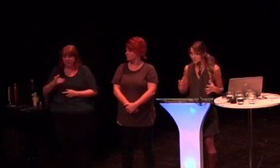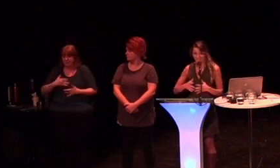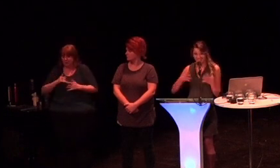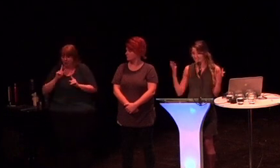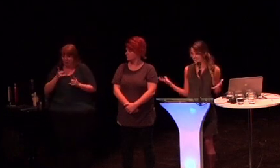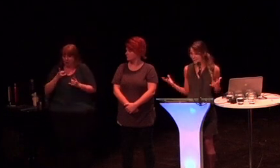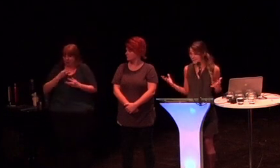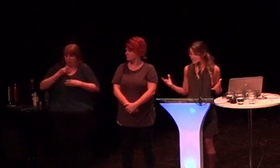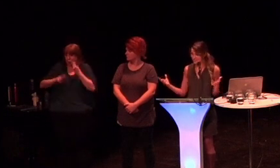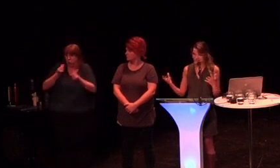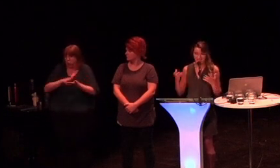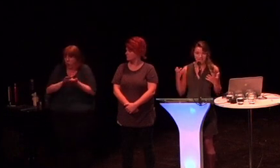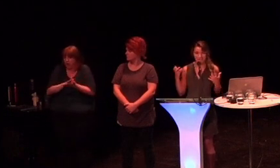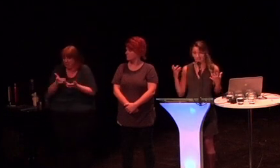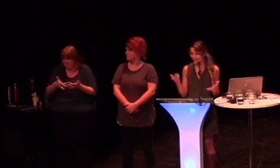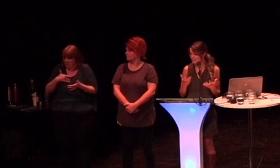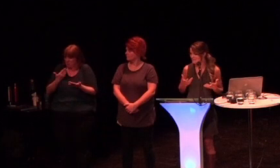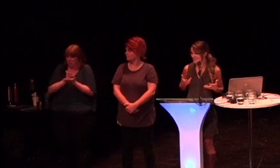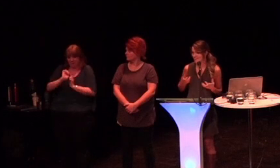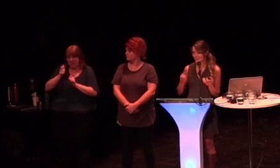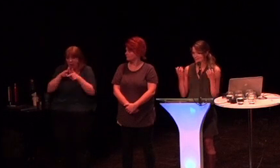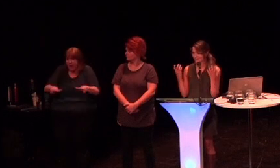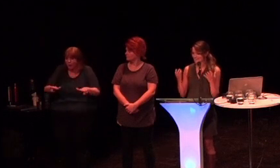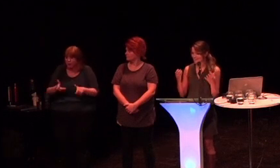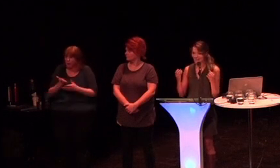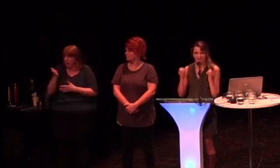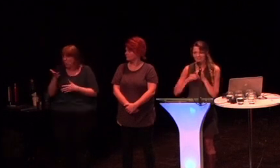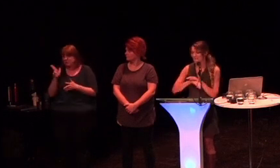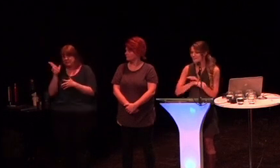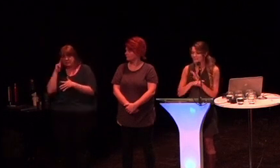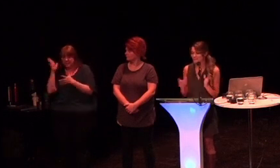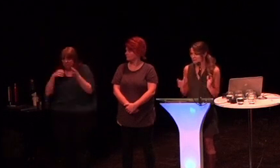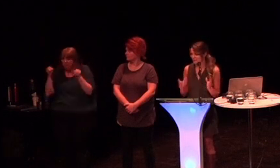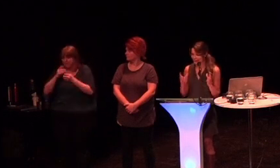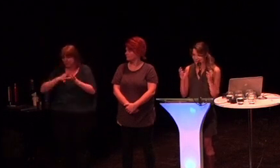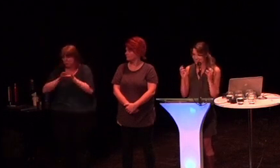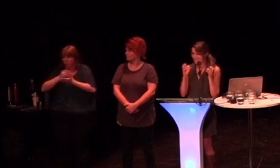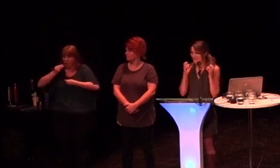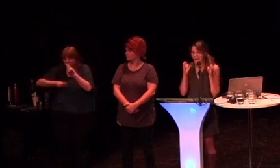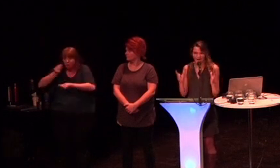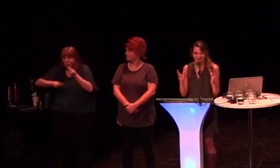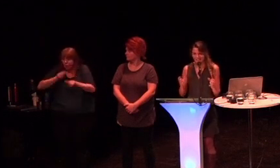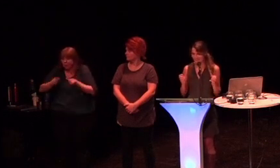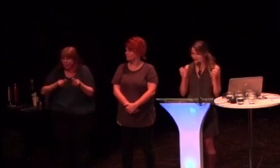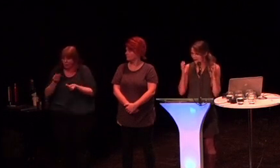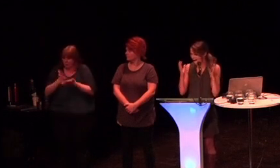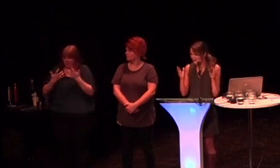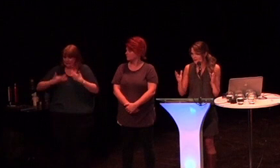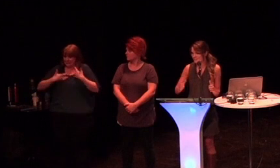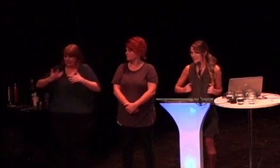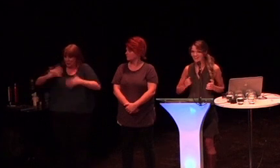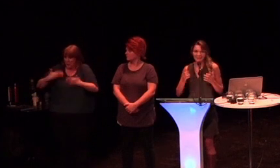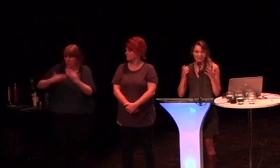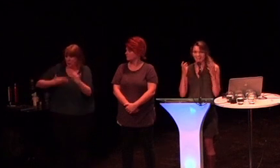part of their language. They do it in deaf clubs, you know, when they get together. Every time they tell a story, it's high energy,